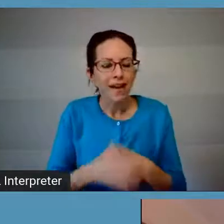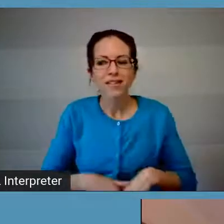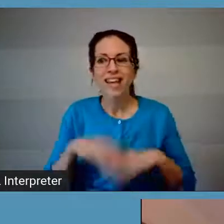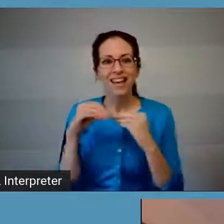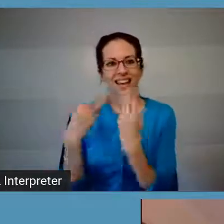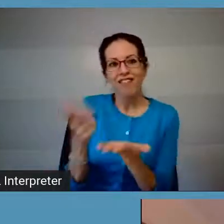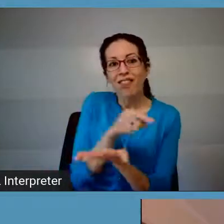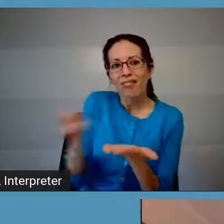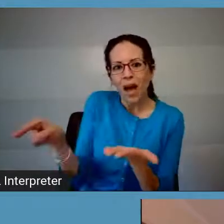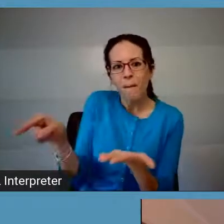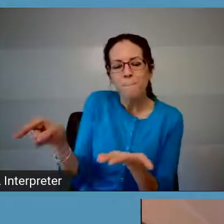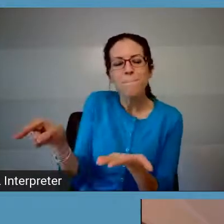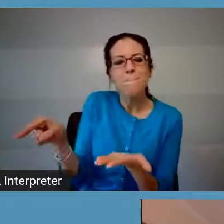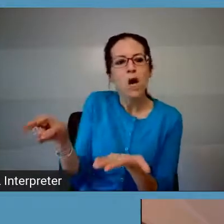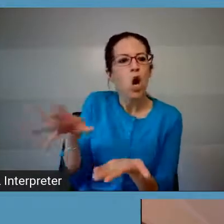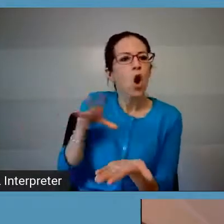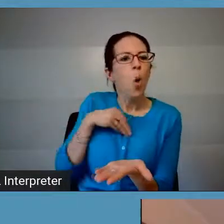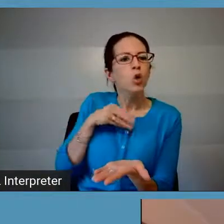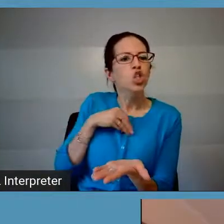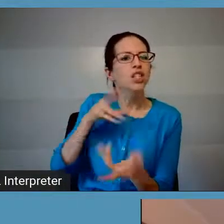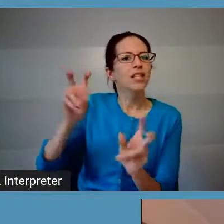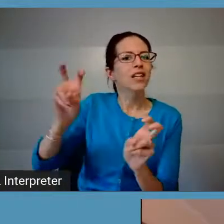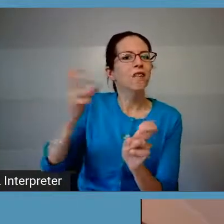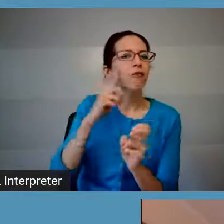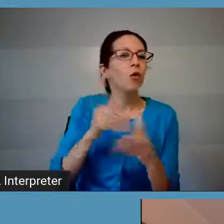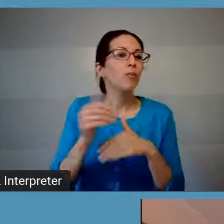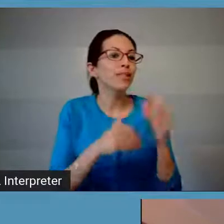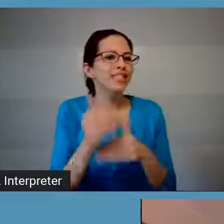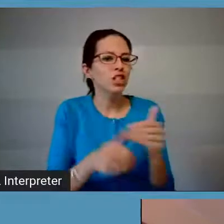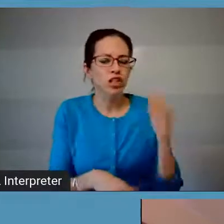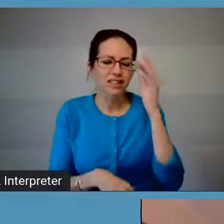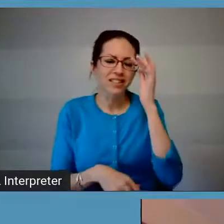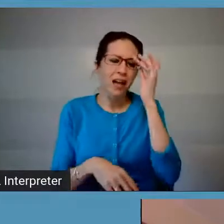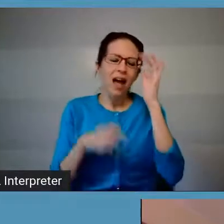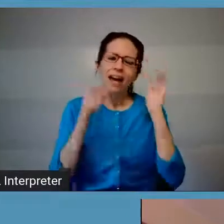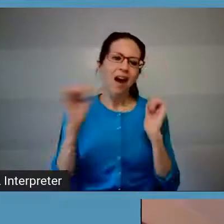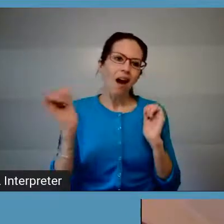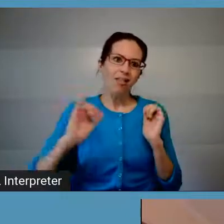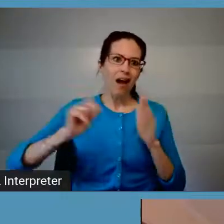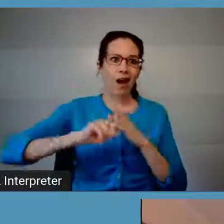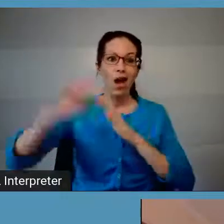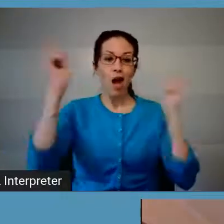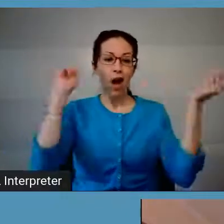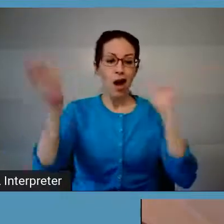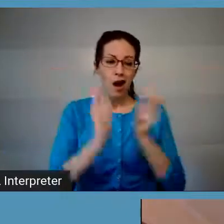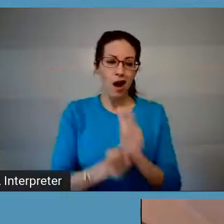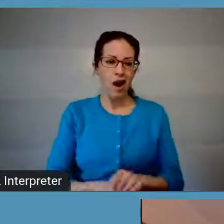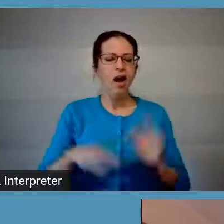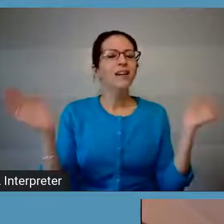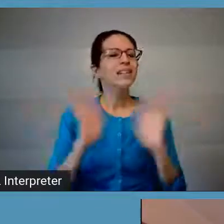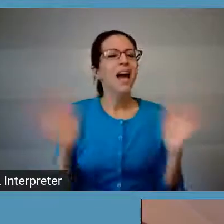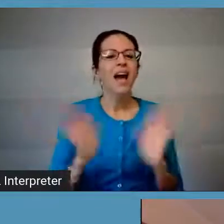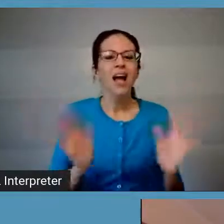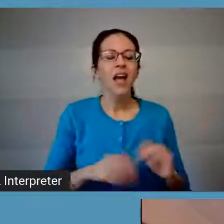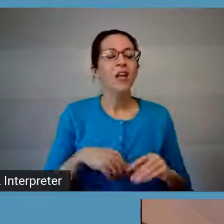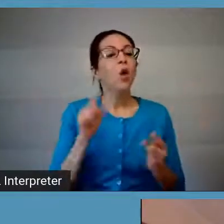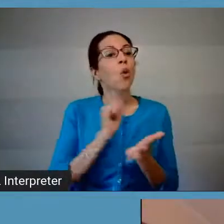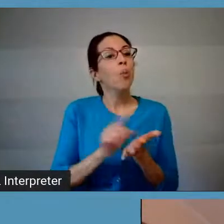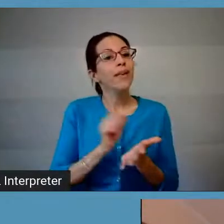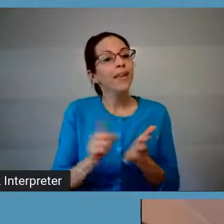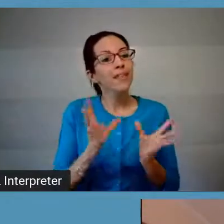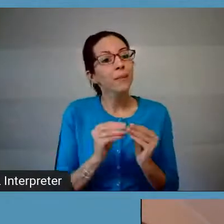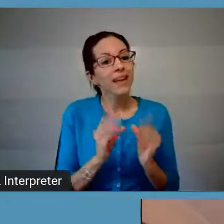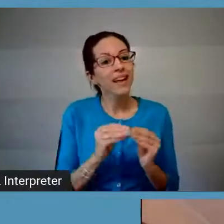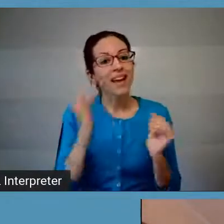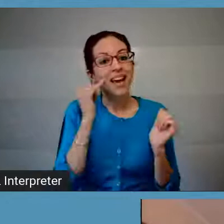them ownership of the procedures. Not that they can just run away and change it all, but that at your weekly meeting, if they raise a